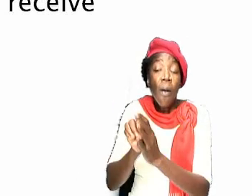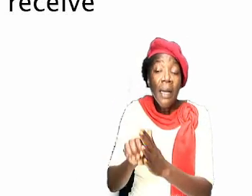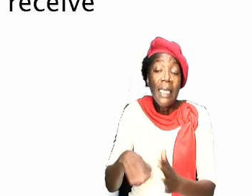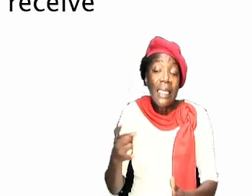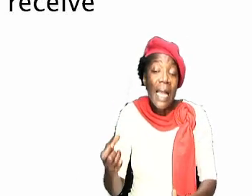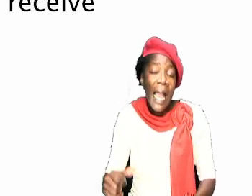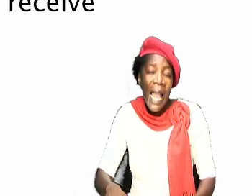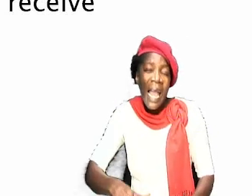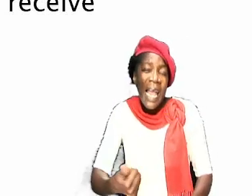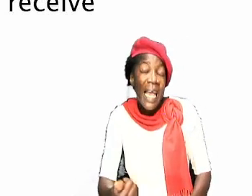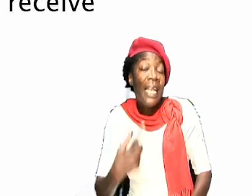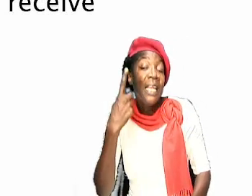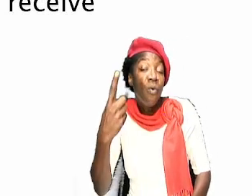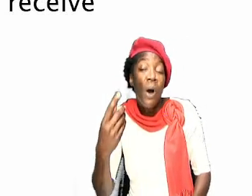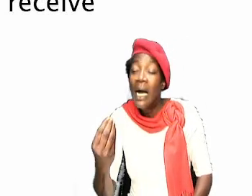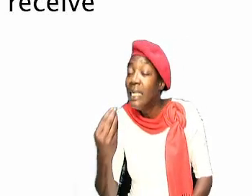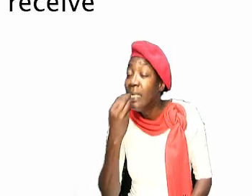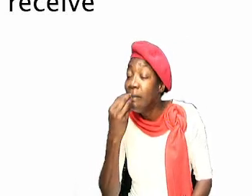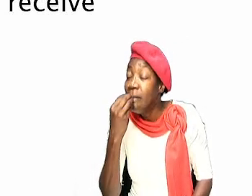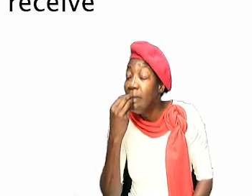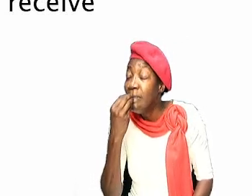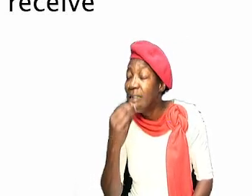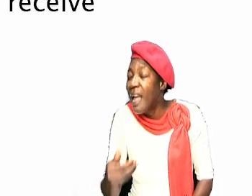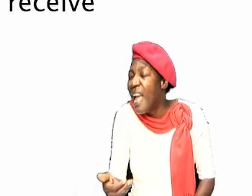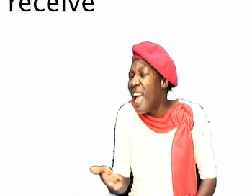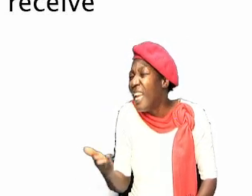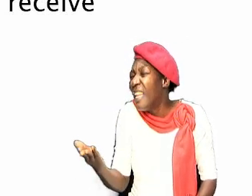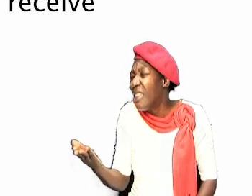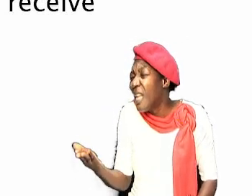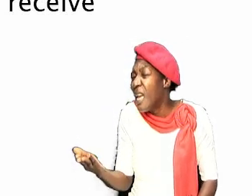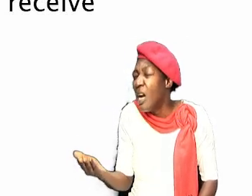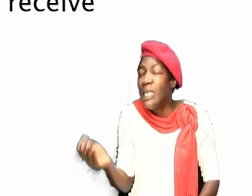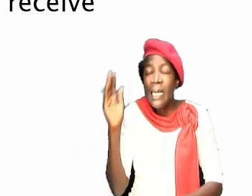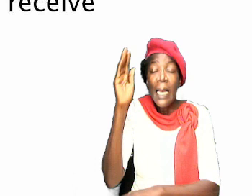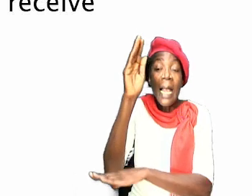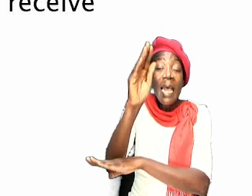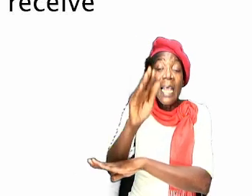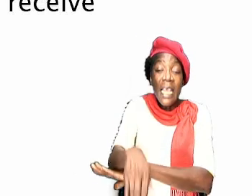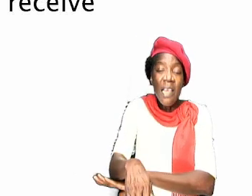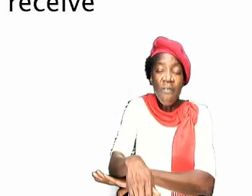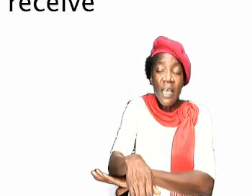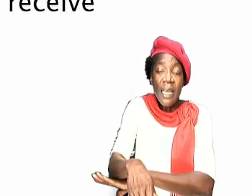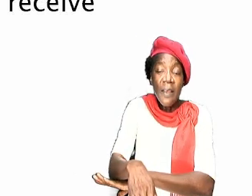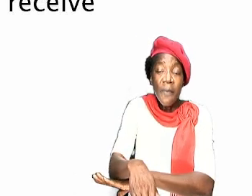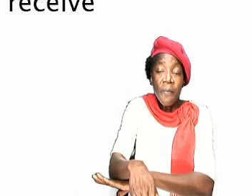anyone eat anything until it is evening, then